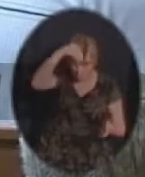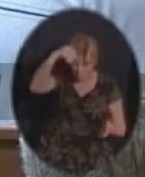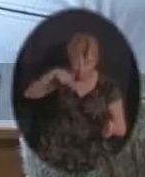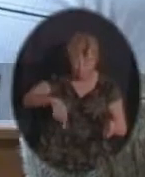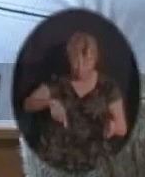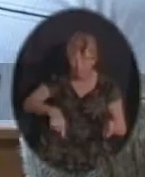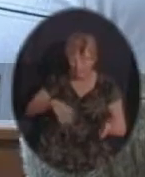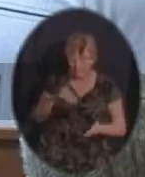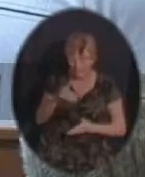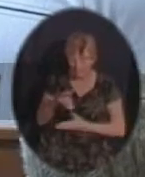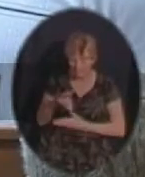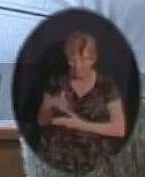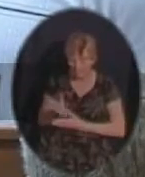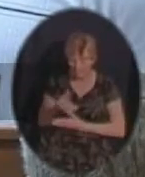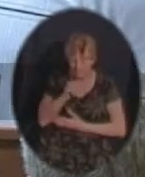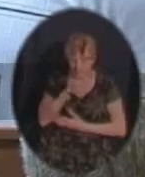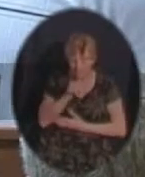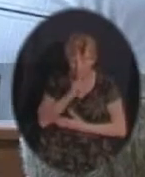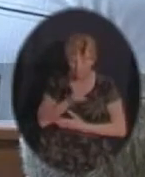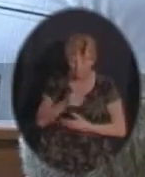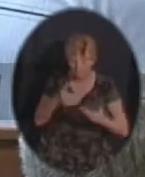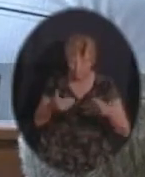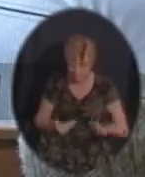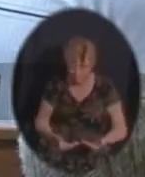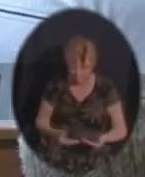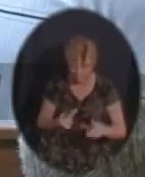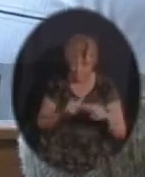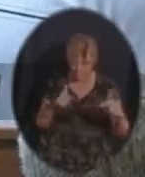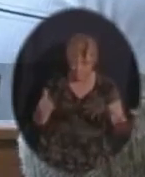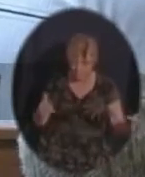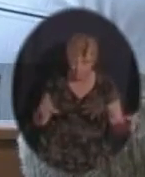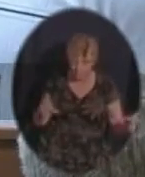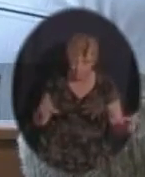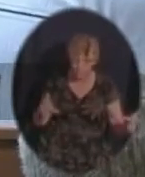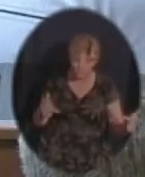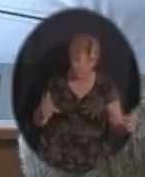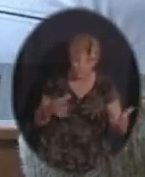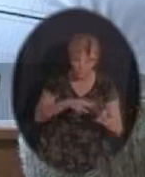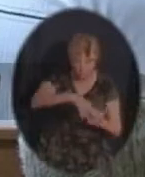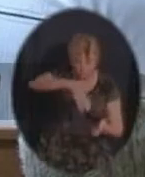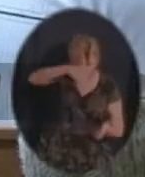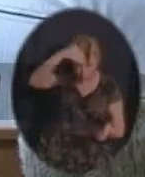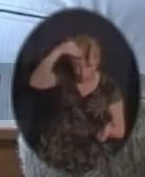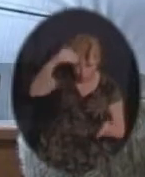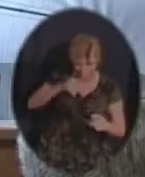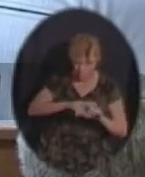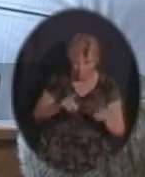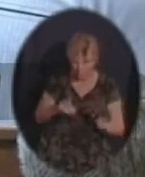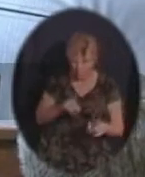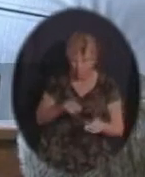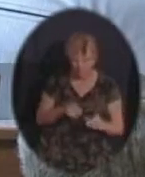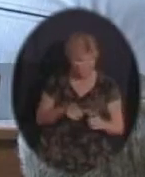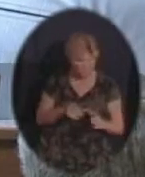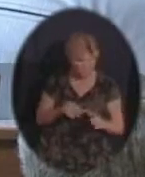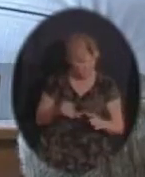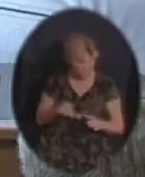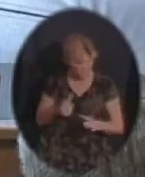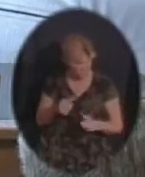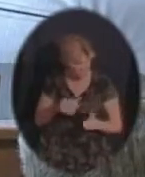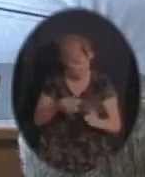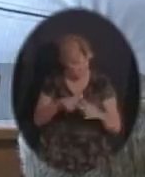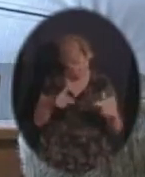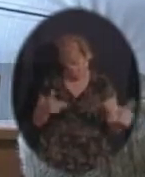language acquisition program which relies a lot on input of the language. Students sitting, hearing the language